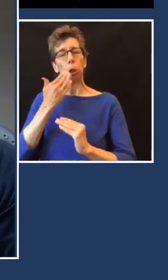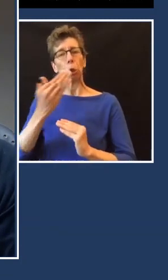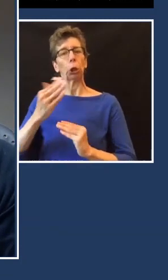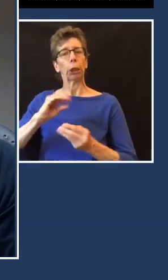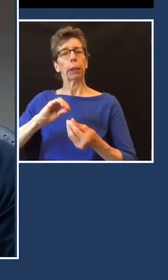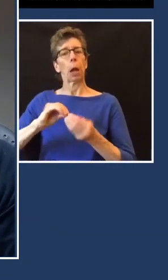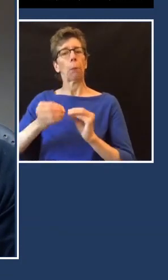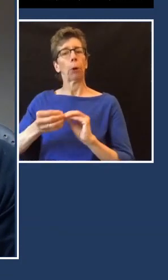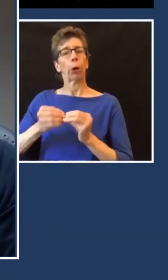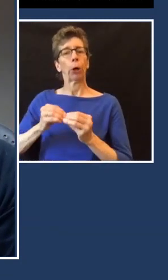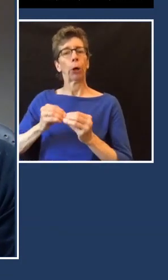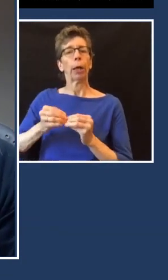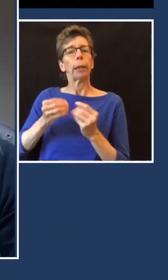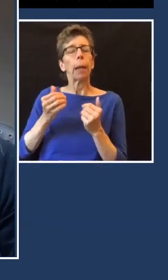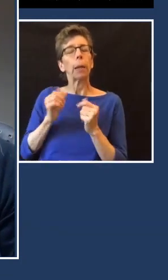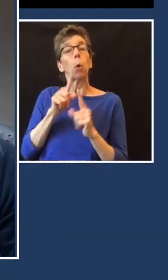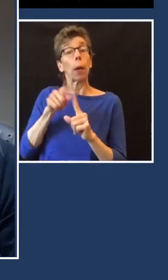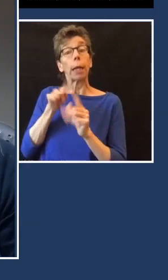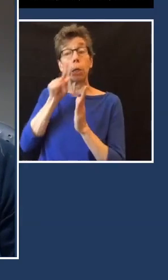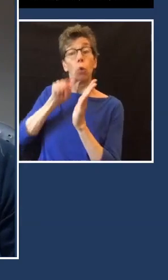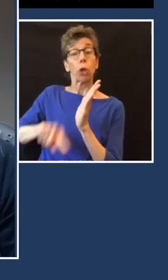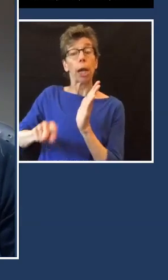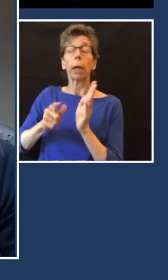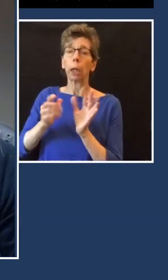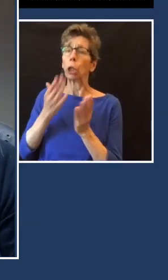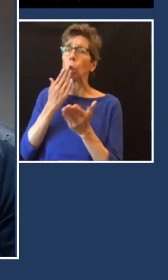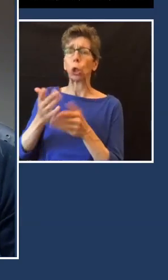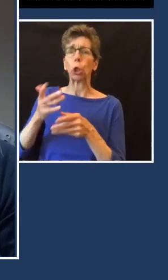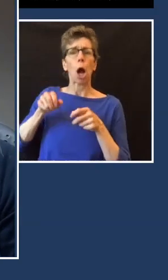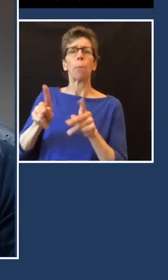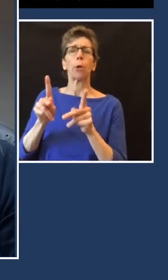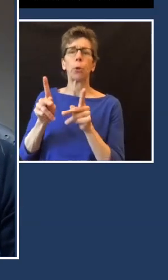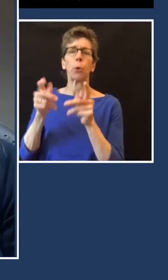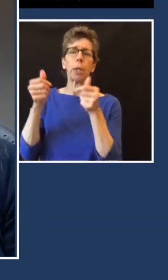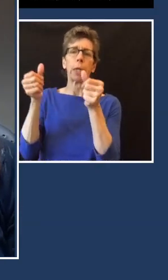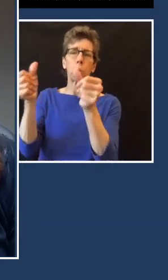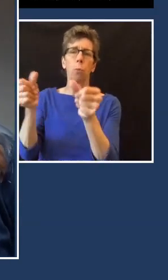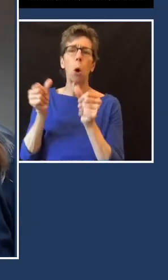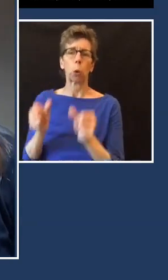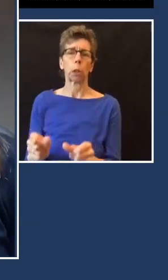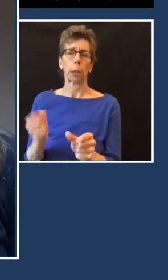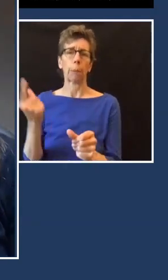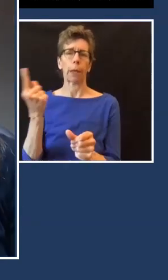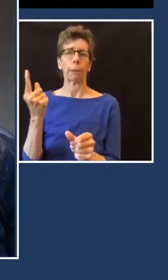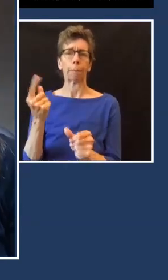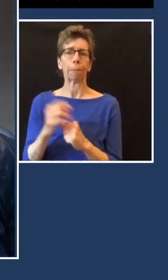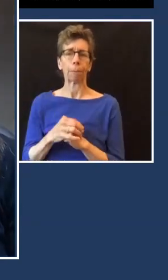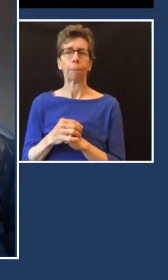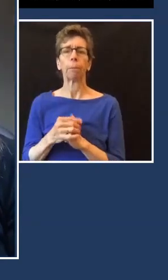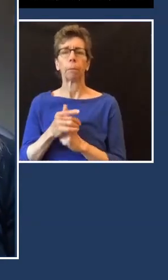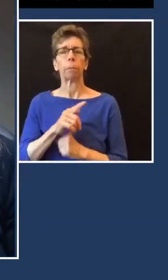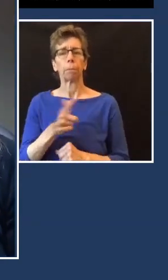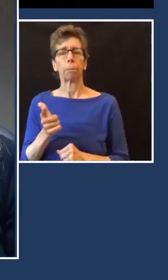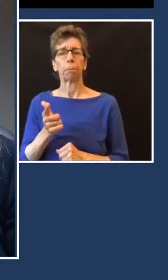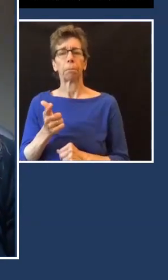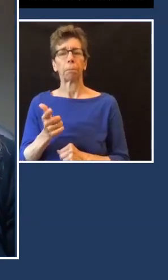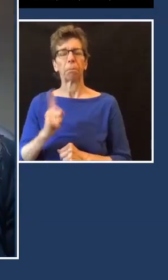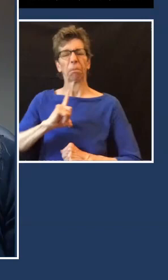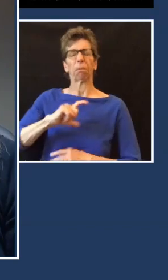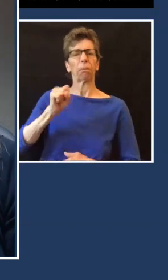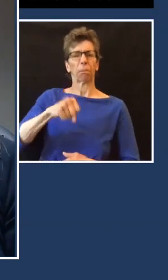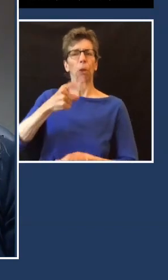as you log in. Okay, that's a great tip. I know the majority of my usage of LinkedIn is